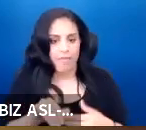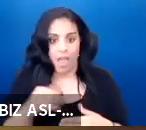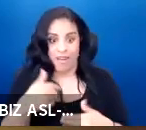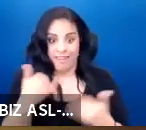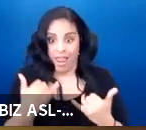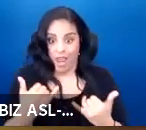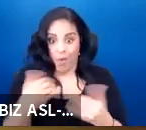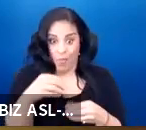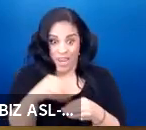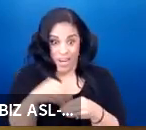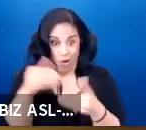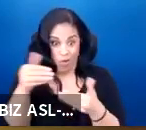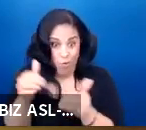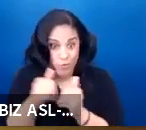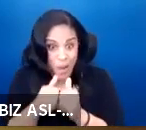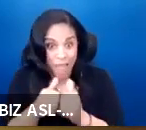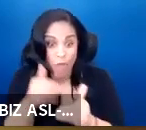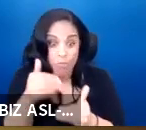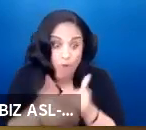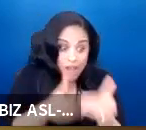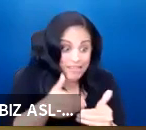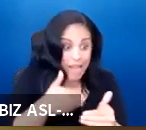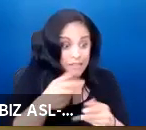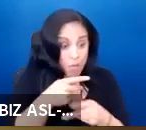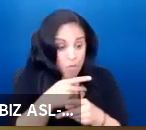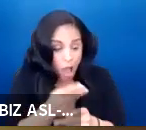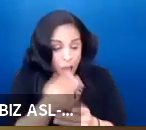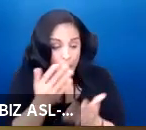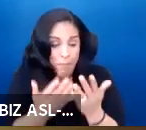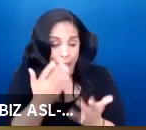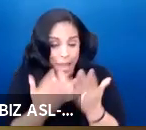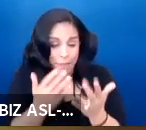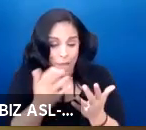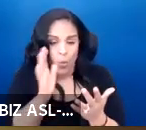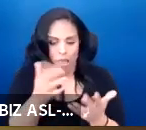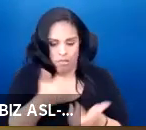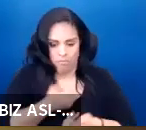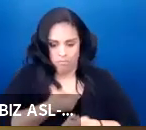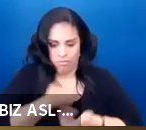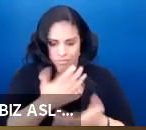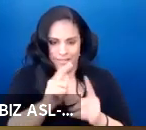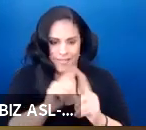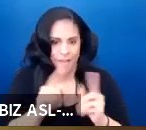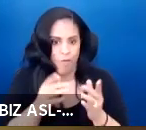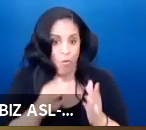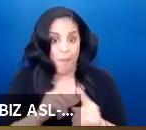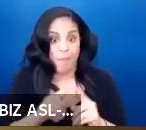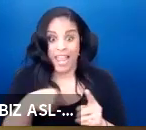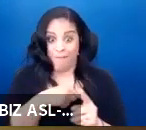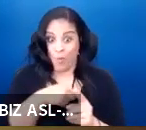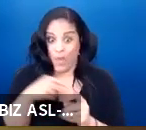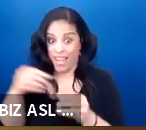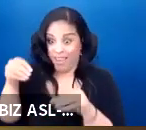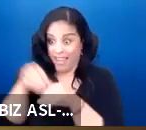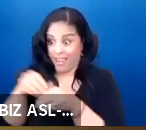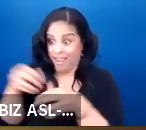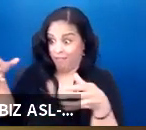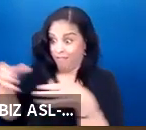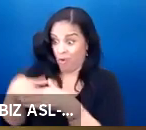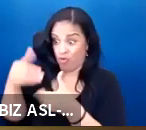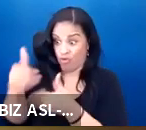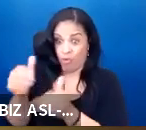the process and the product might come out a bit differently. And I think if we were in a room together right now on this panel,